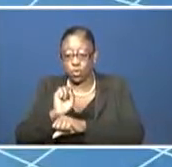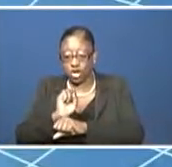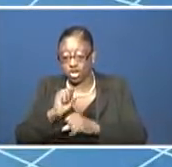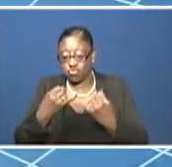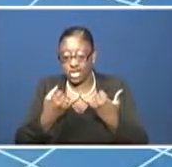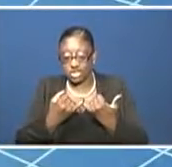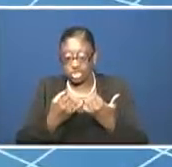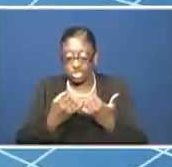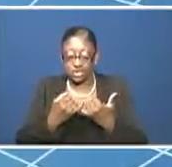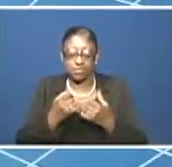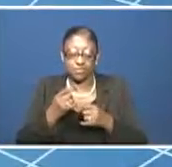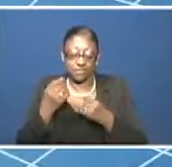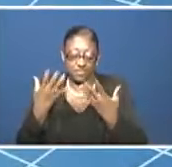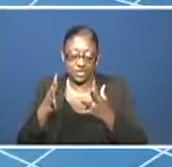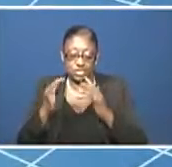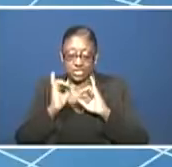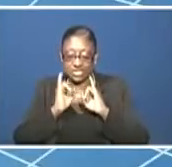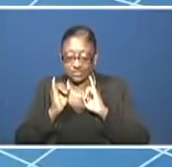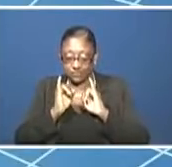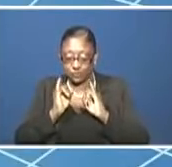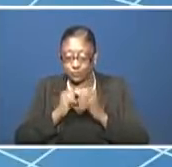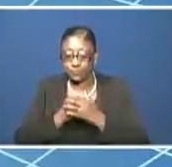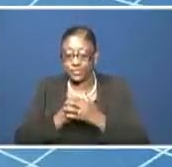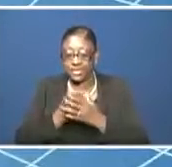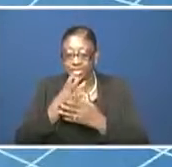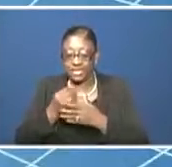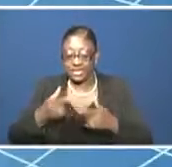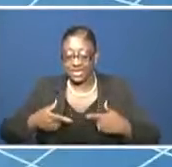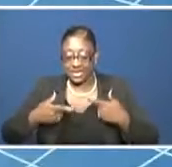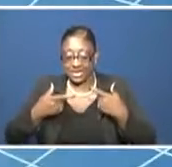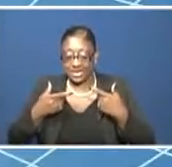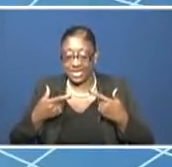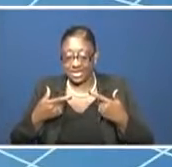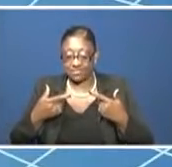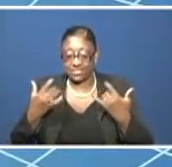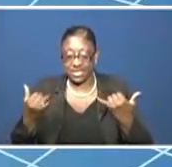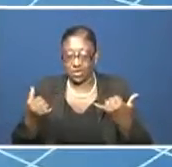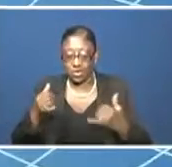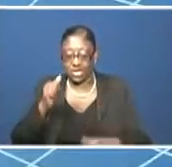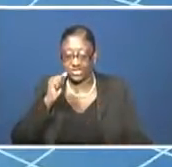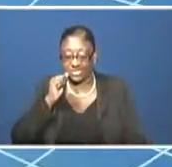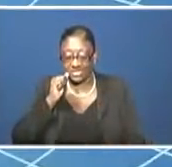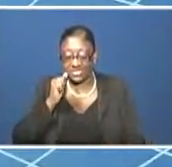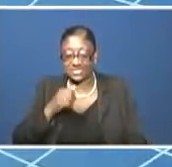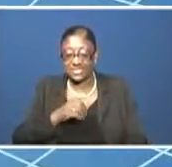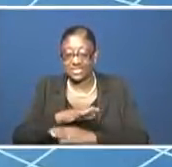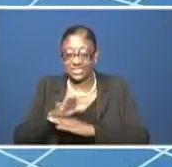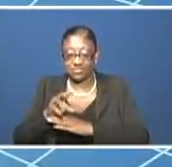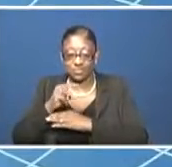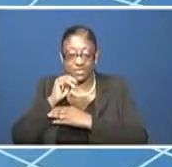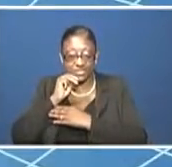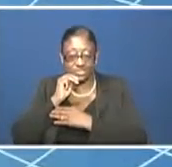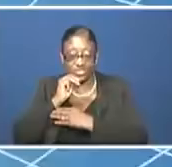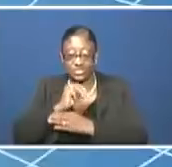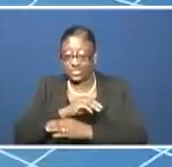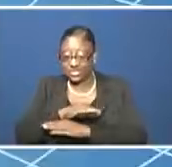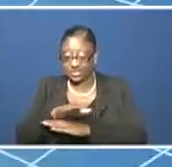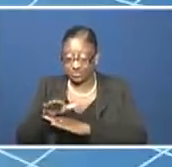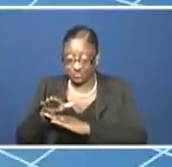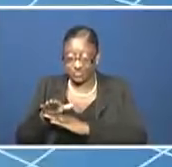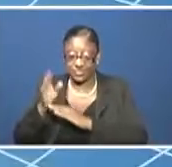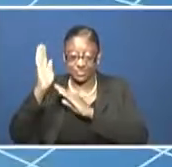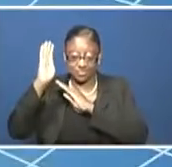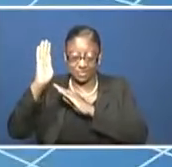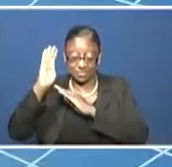relationship in a recent interview. She joins us live in studio. Good evening, Altavis. Good evening, Makushla, and good evening, Bahamas.